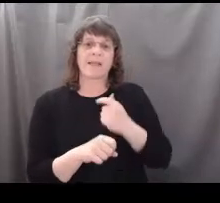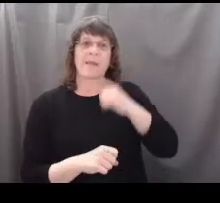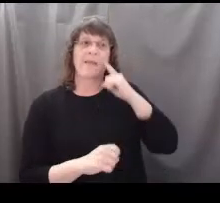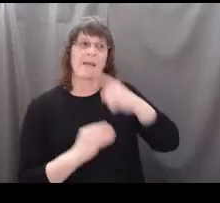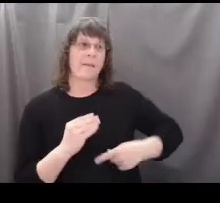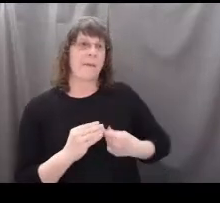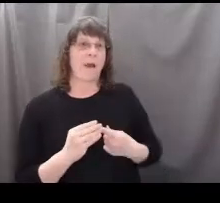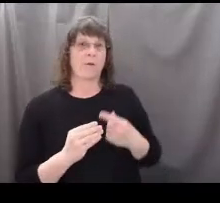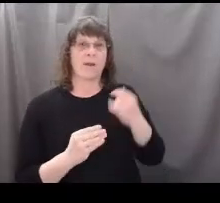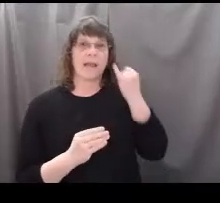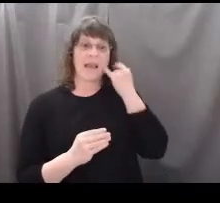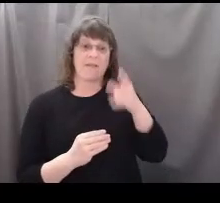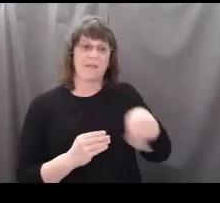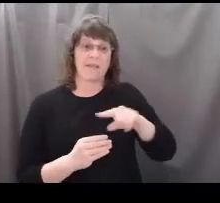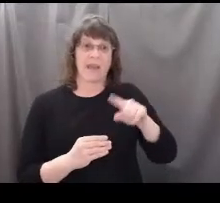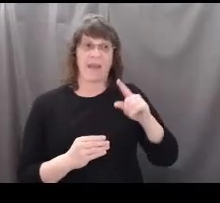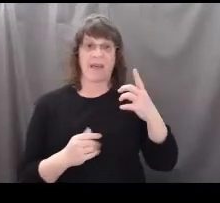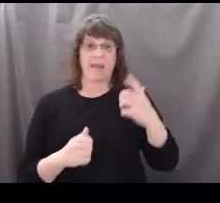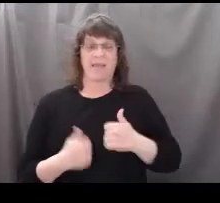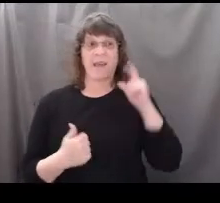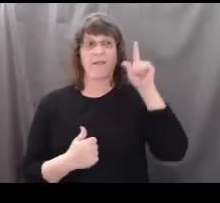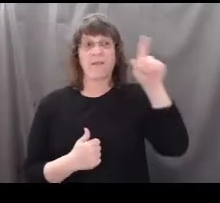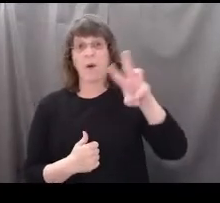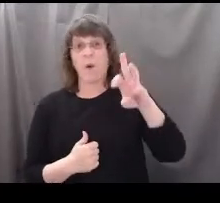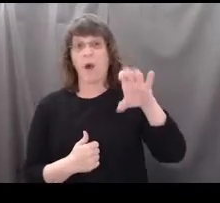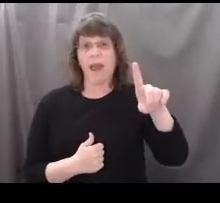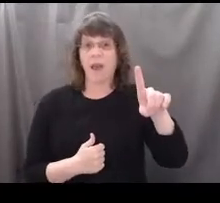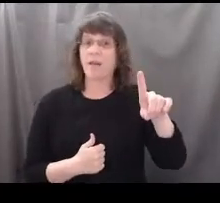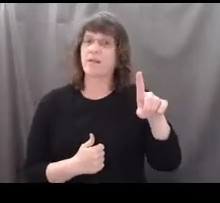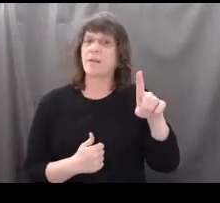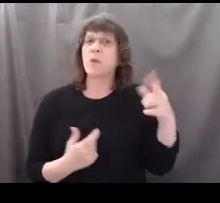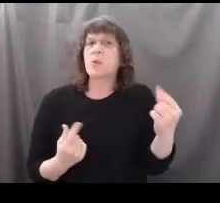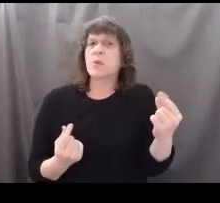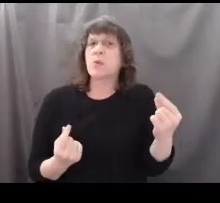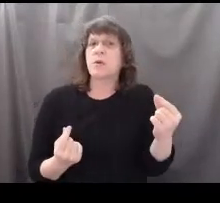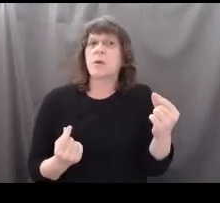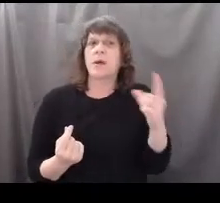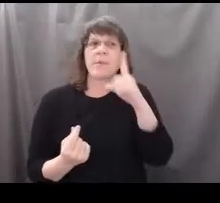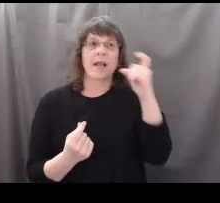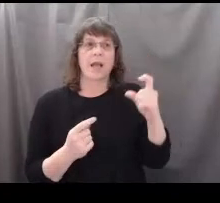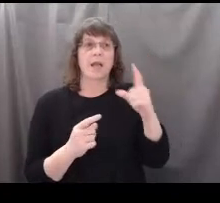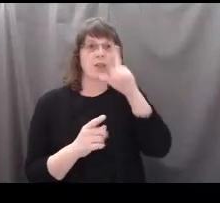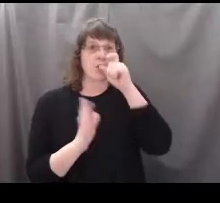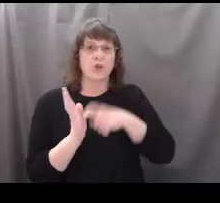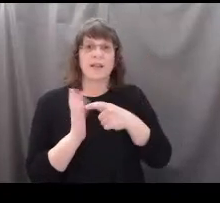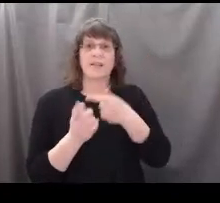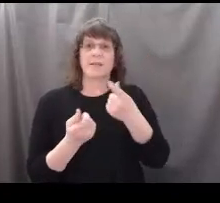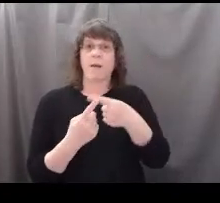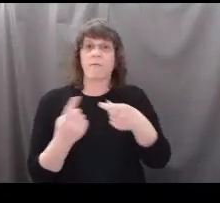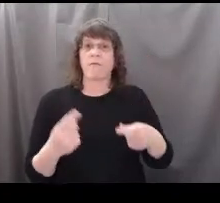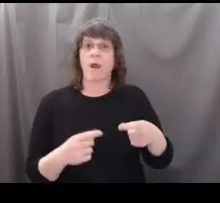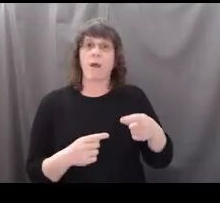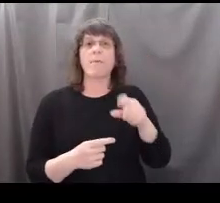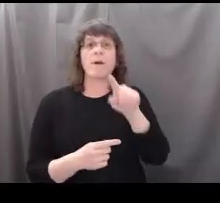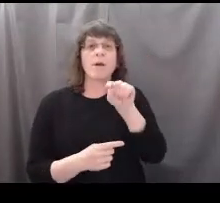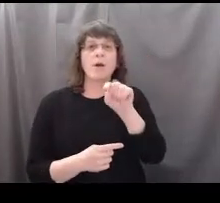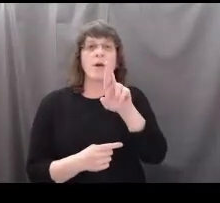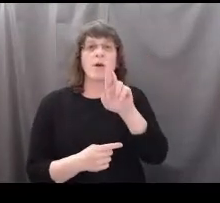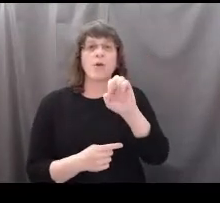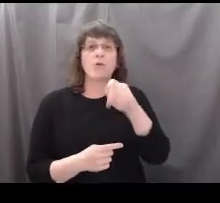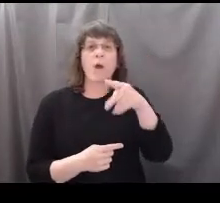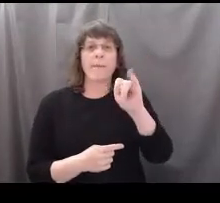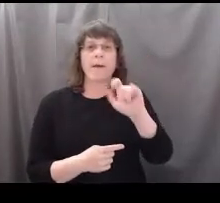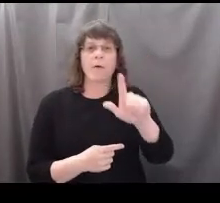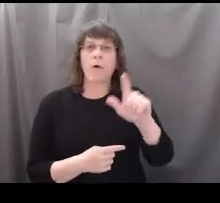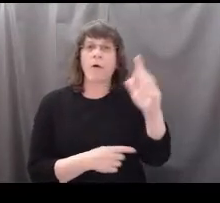what they would be like in the wild, because chickens actually come from tropical forests. If you didn't know, that's